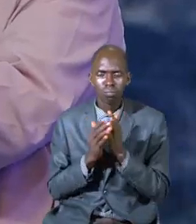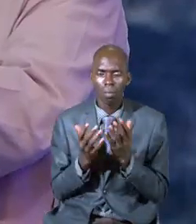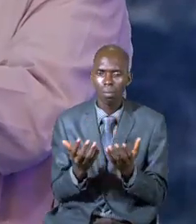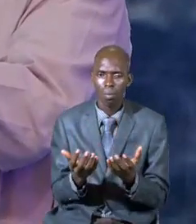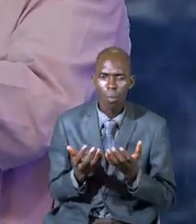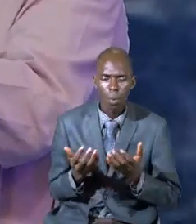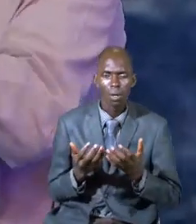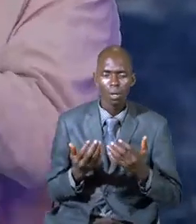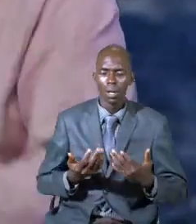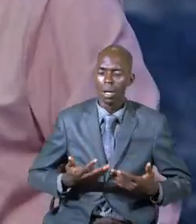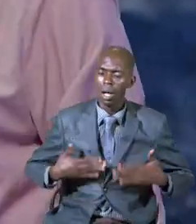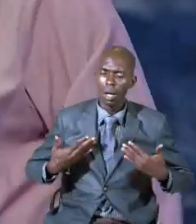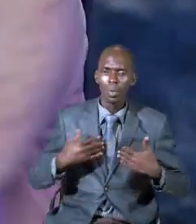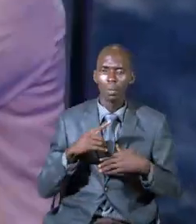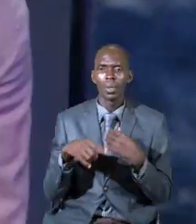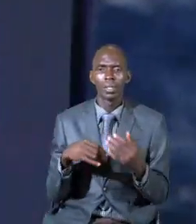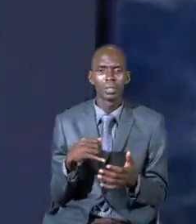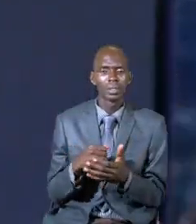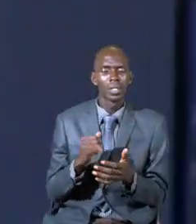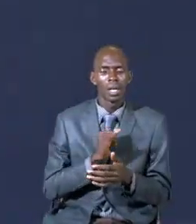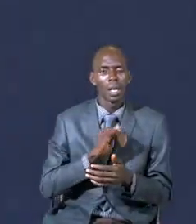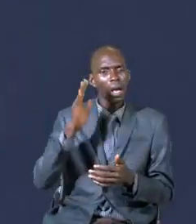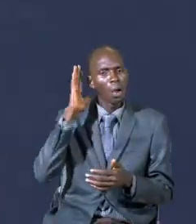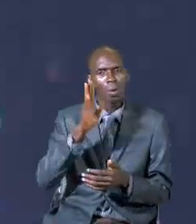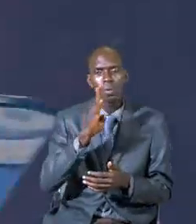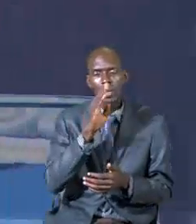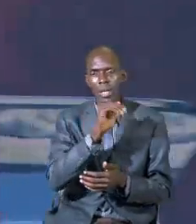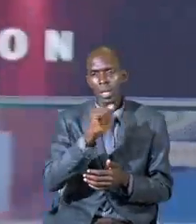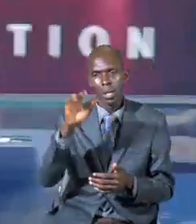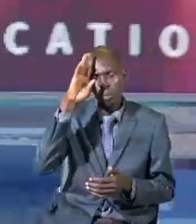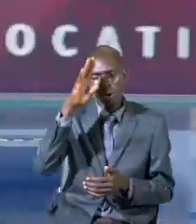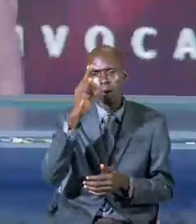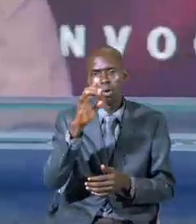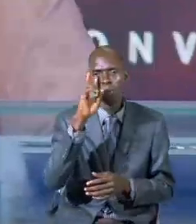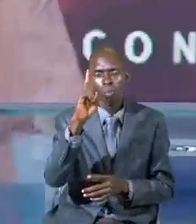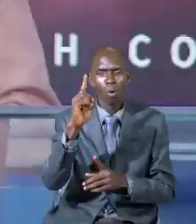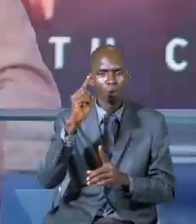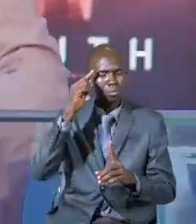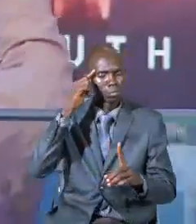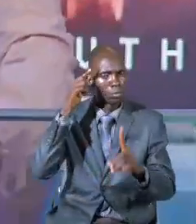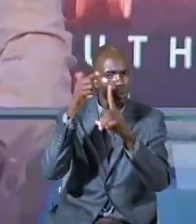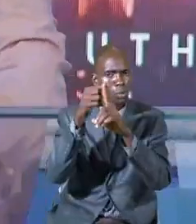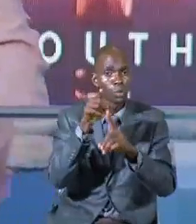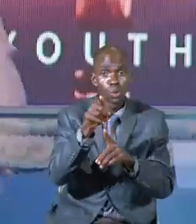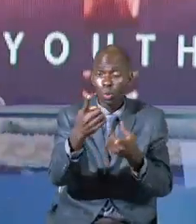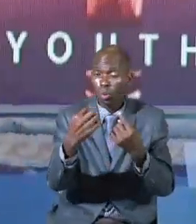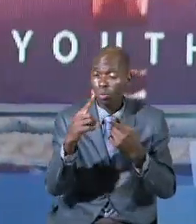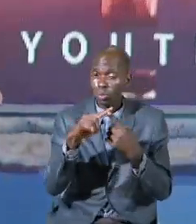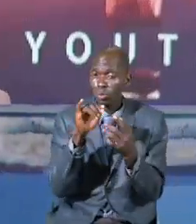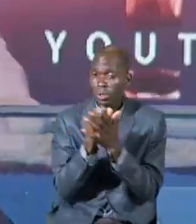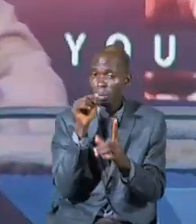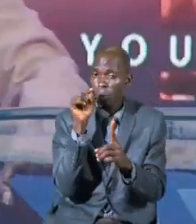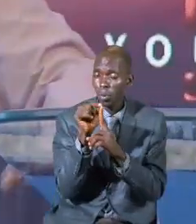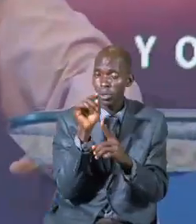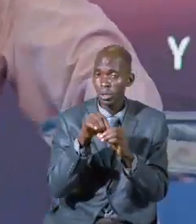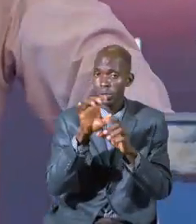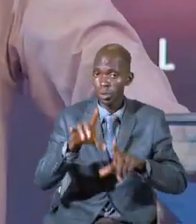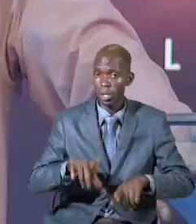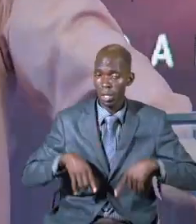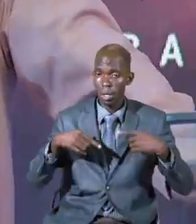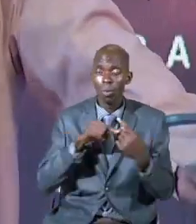one direction, a man of one goal. You come to that point in your life when you say,